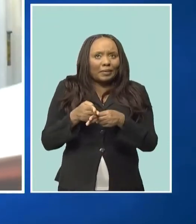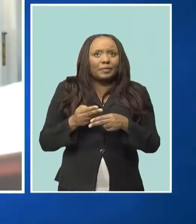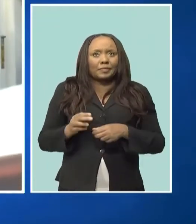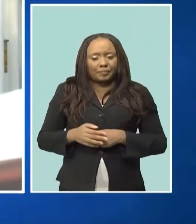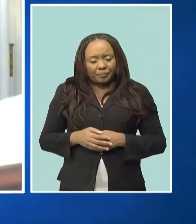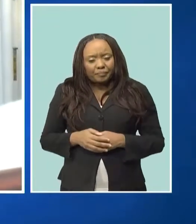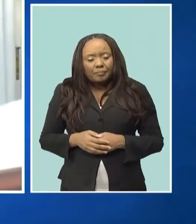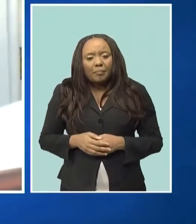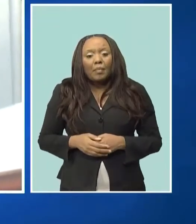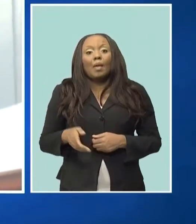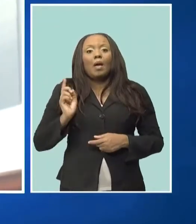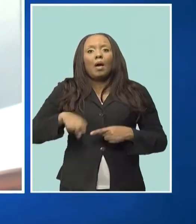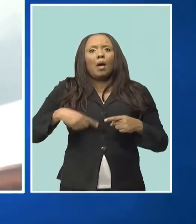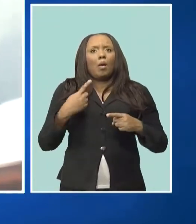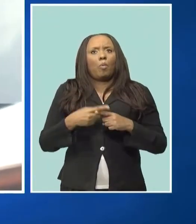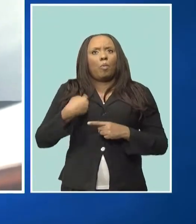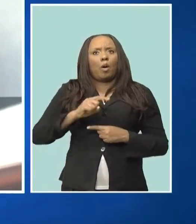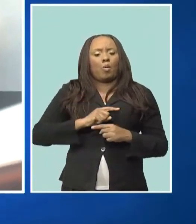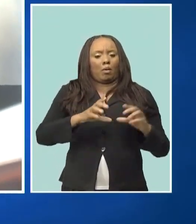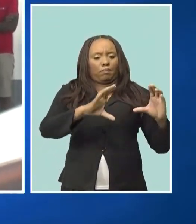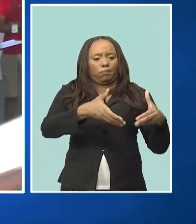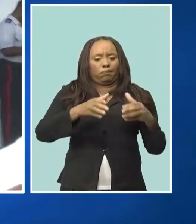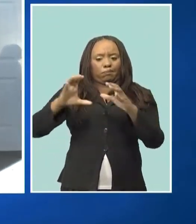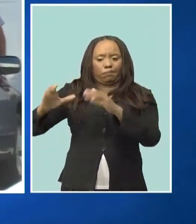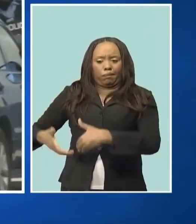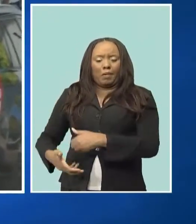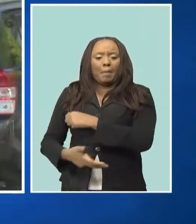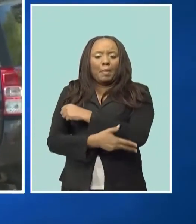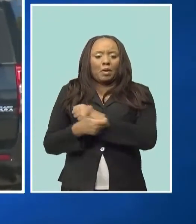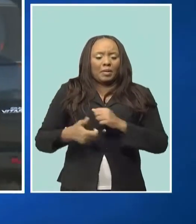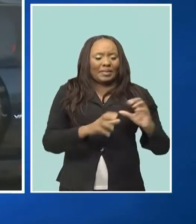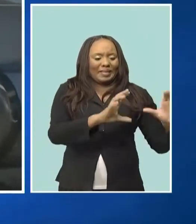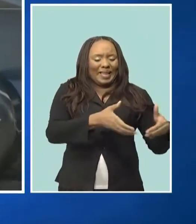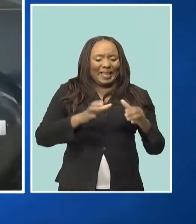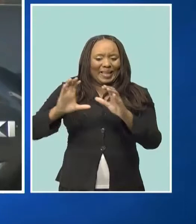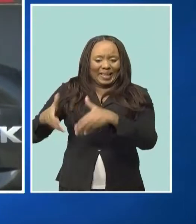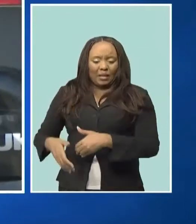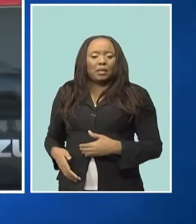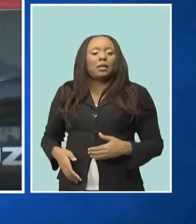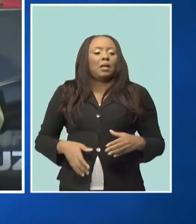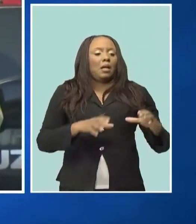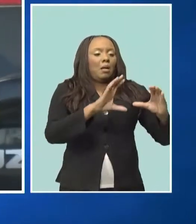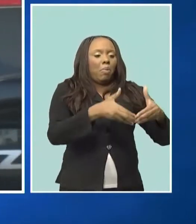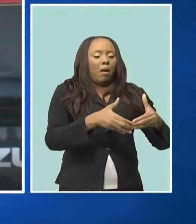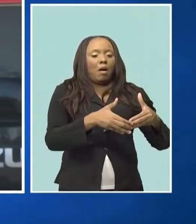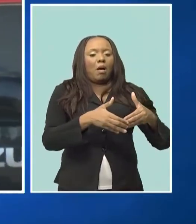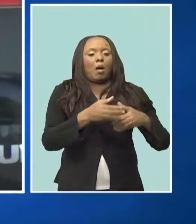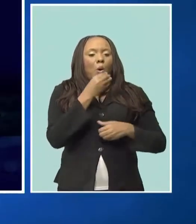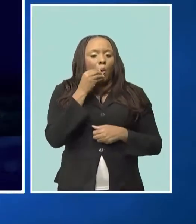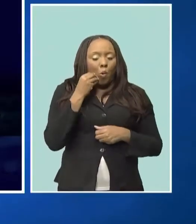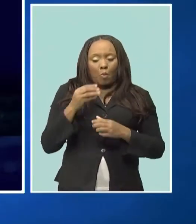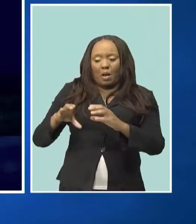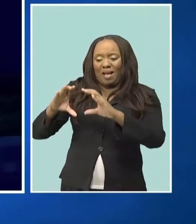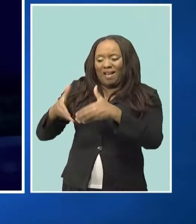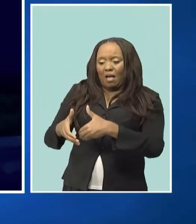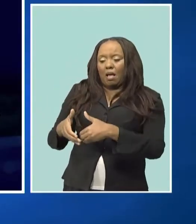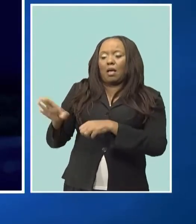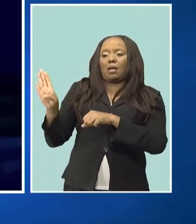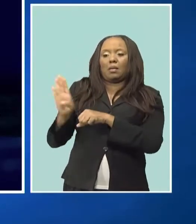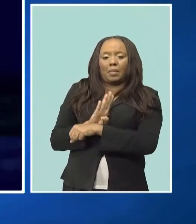at basically residential burglaries, commercial burglaries, and aggravated burglaries, just to make